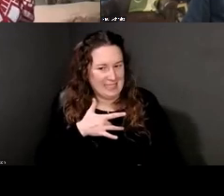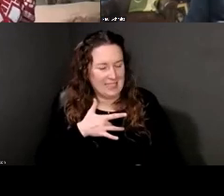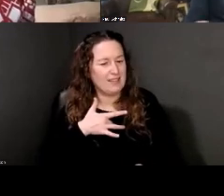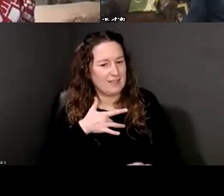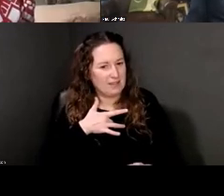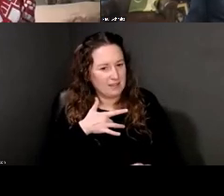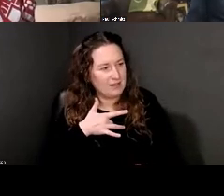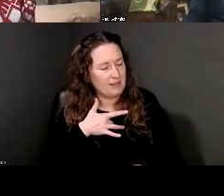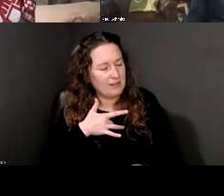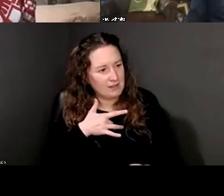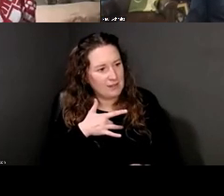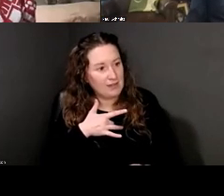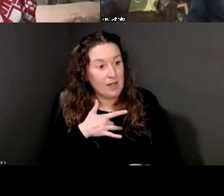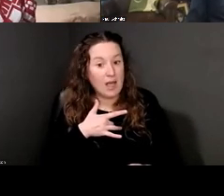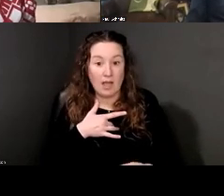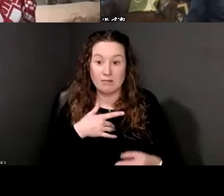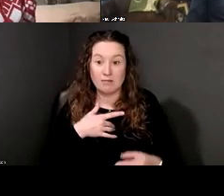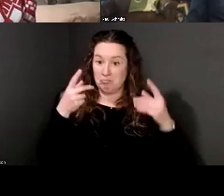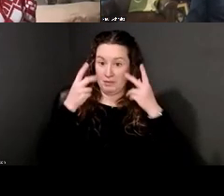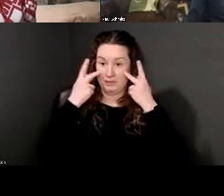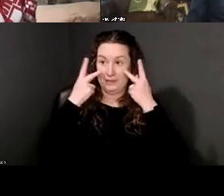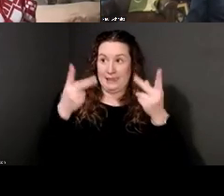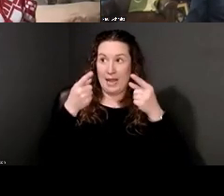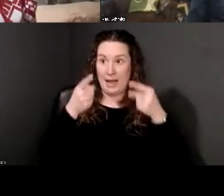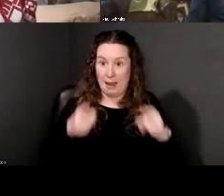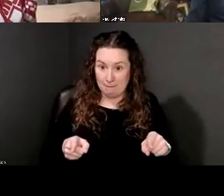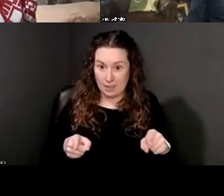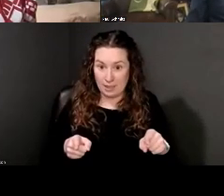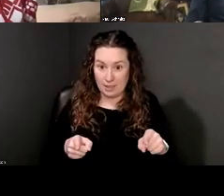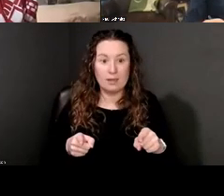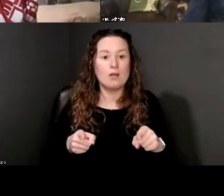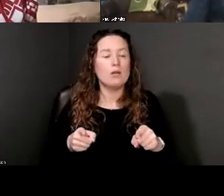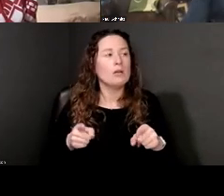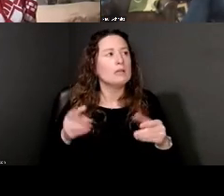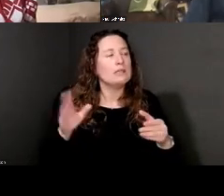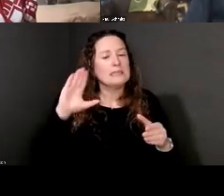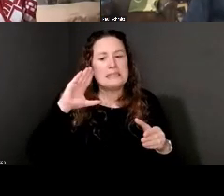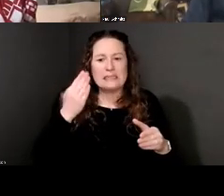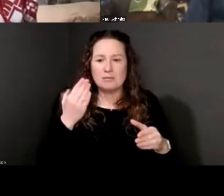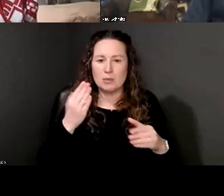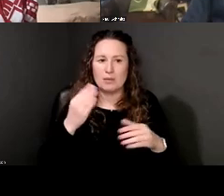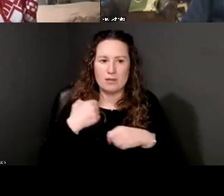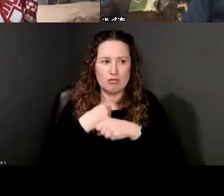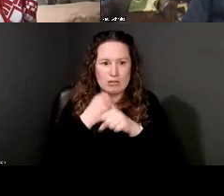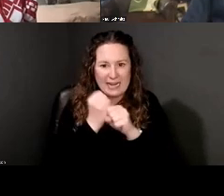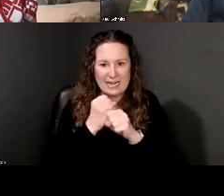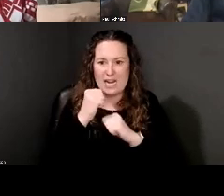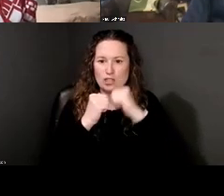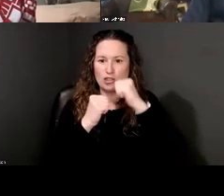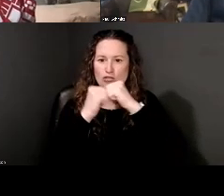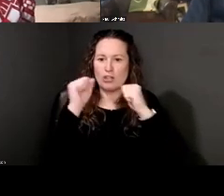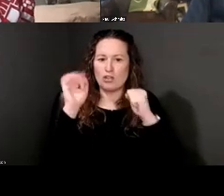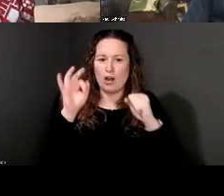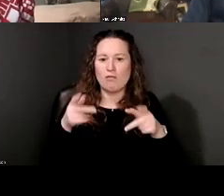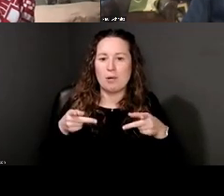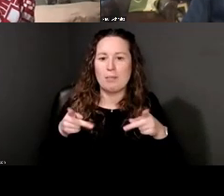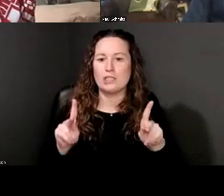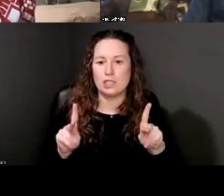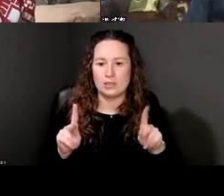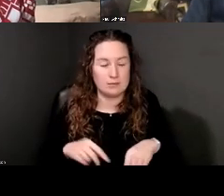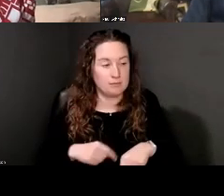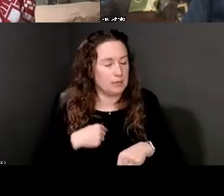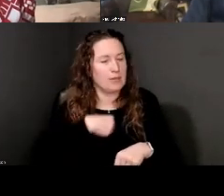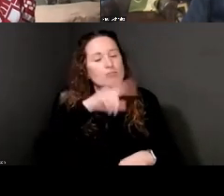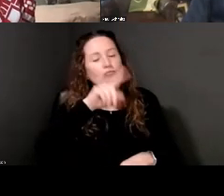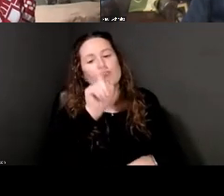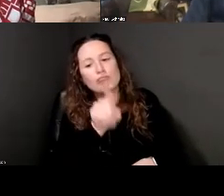this has done is it's created a permission structure around questioning and